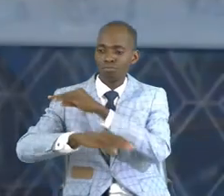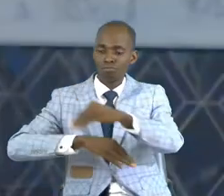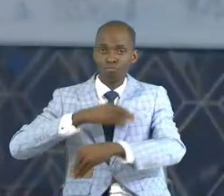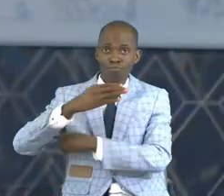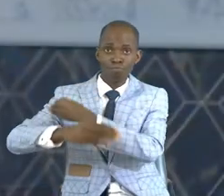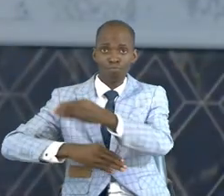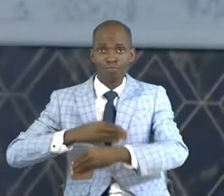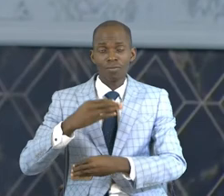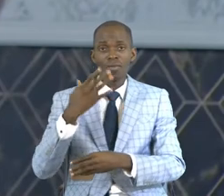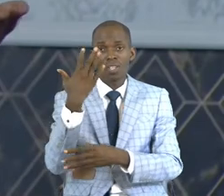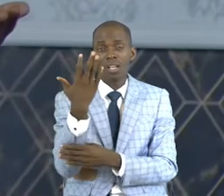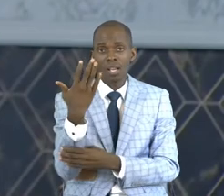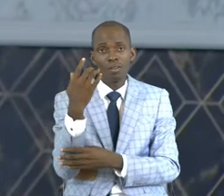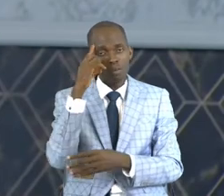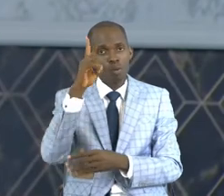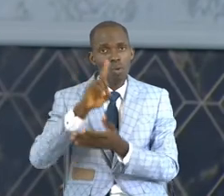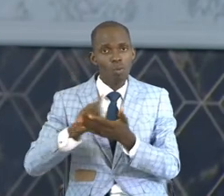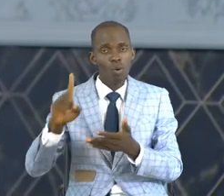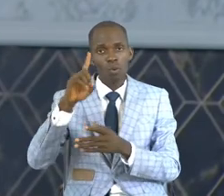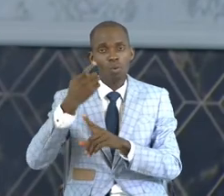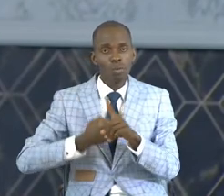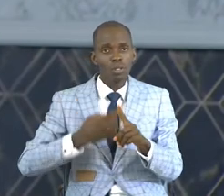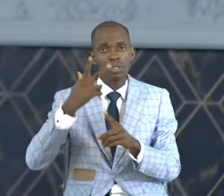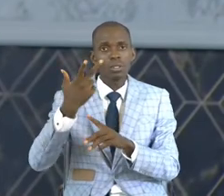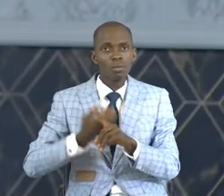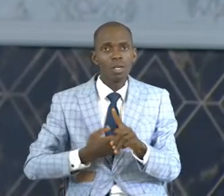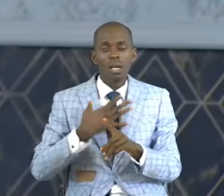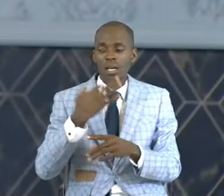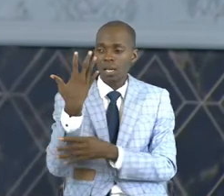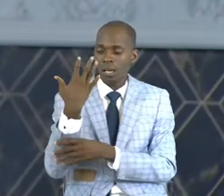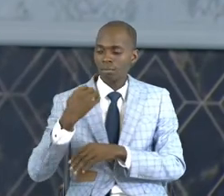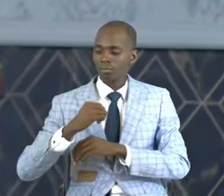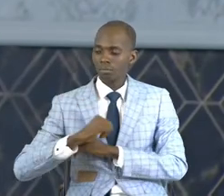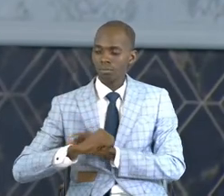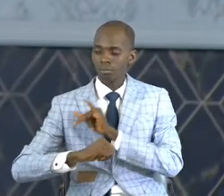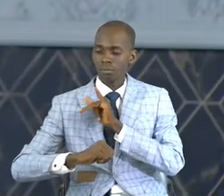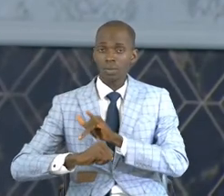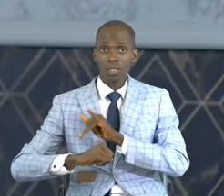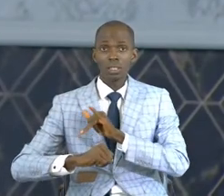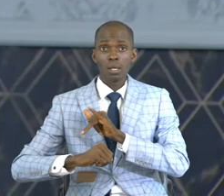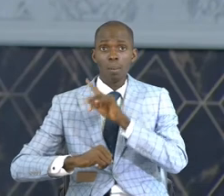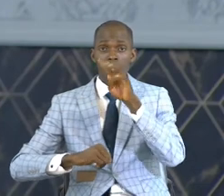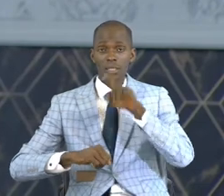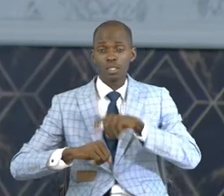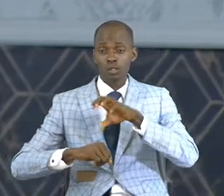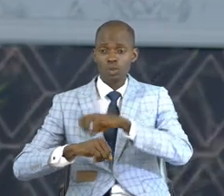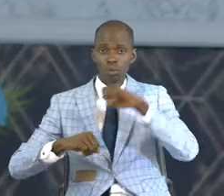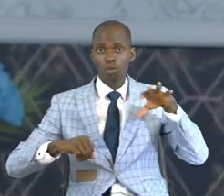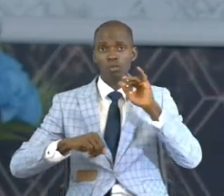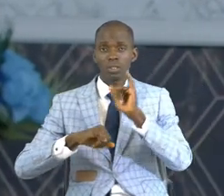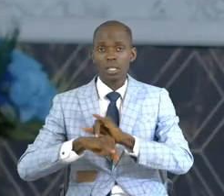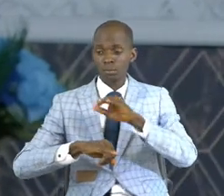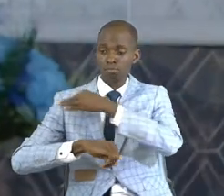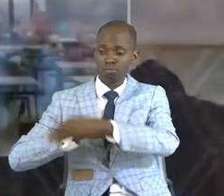for 1 month, for 3 months, and you're hanging the hand like that. By the time you remove that bandage, you cannot stretch